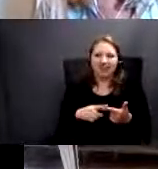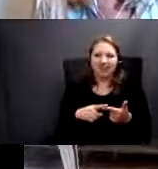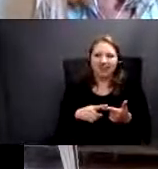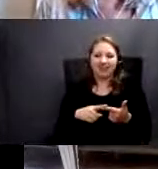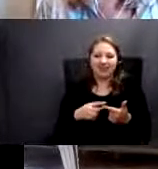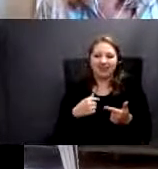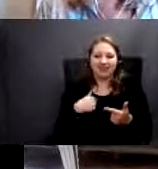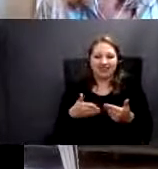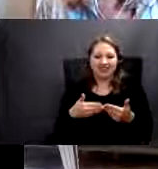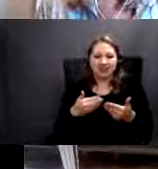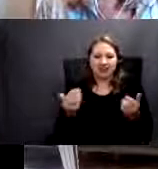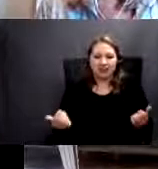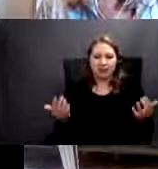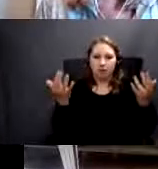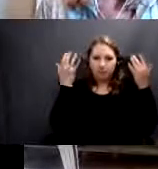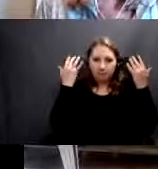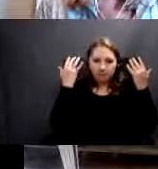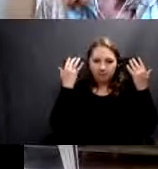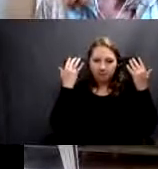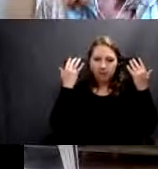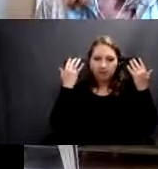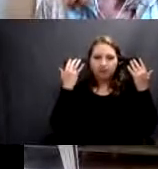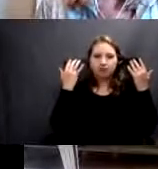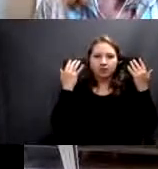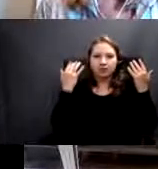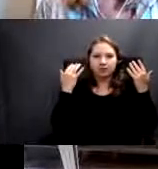get overwhelmed. And the